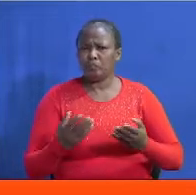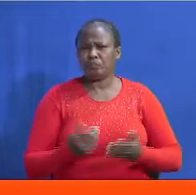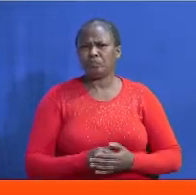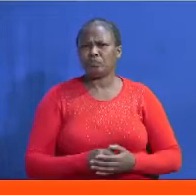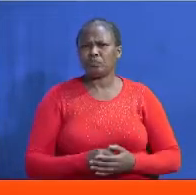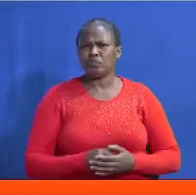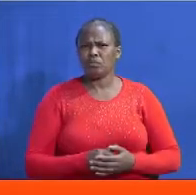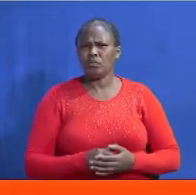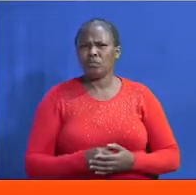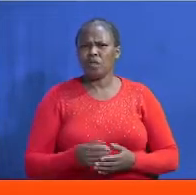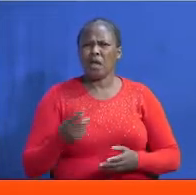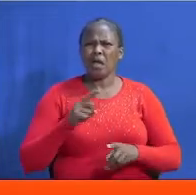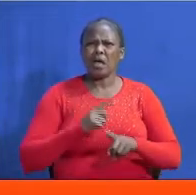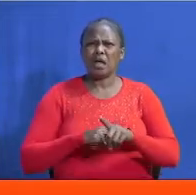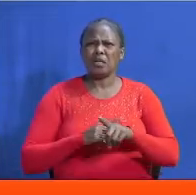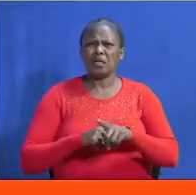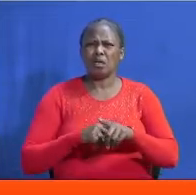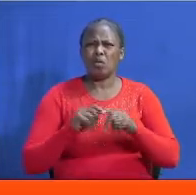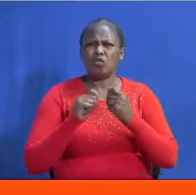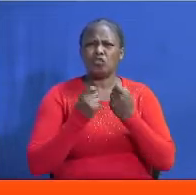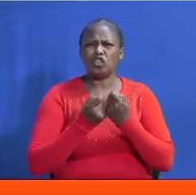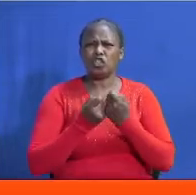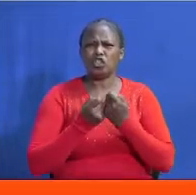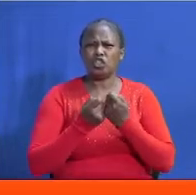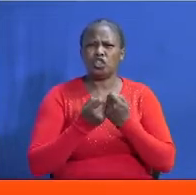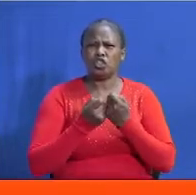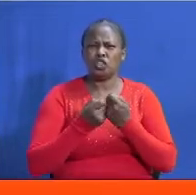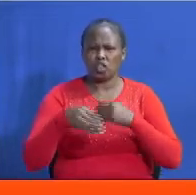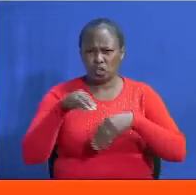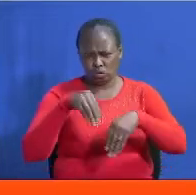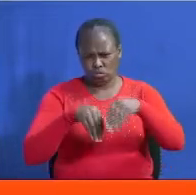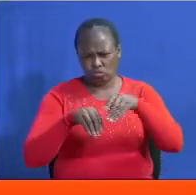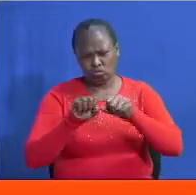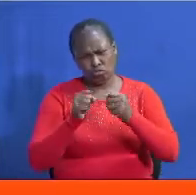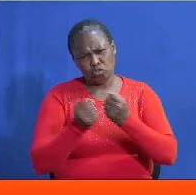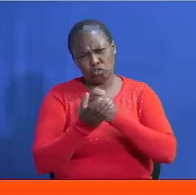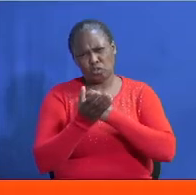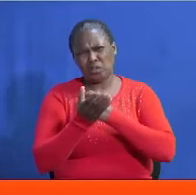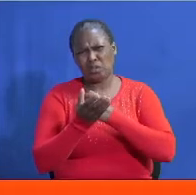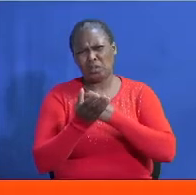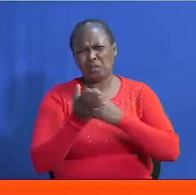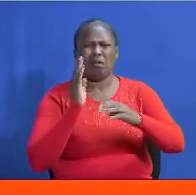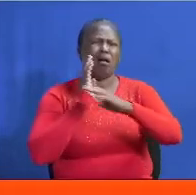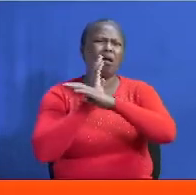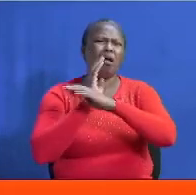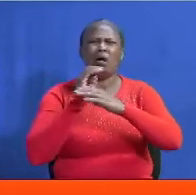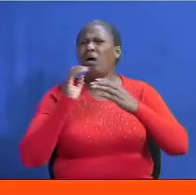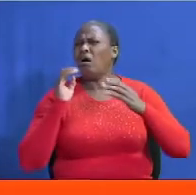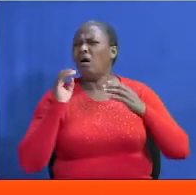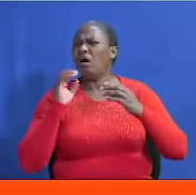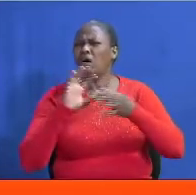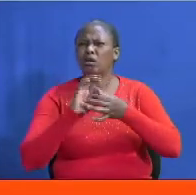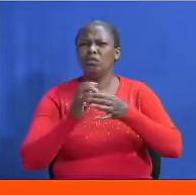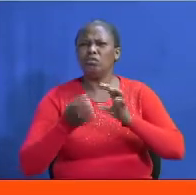in trying to revolutionize the election, has this system of blockchain, has it been piloted somewhere